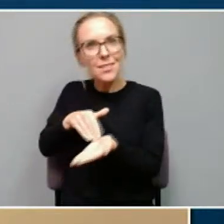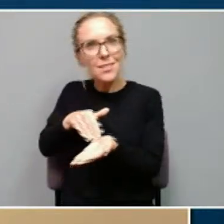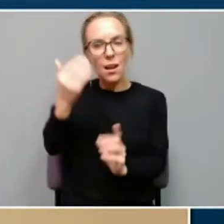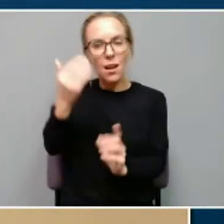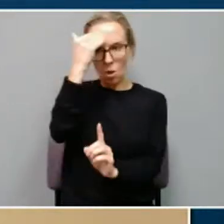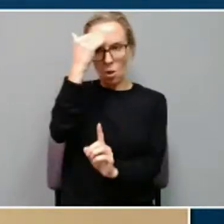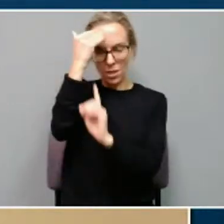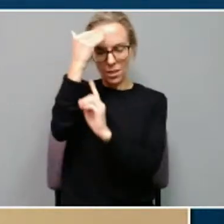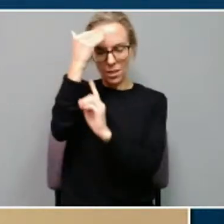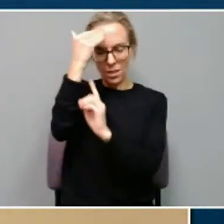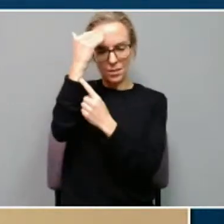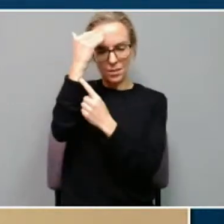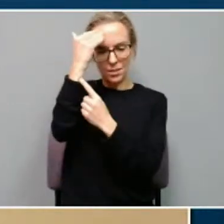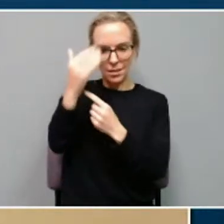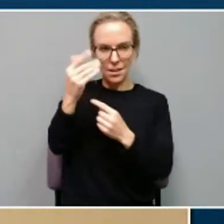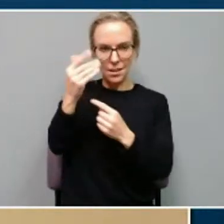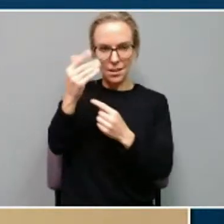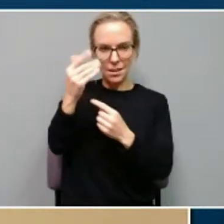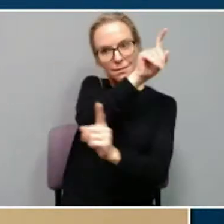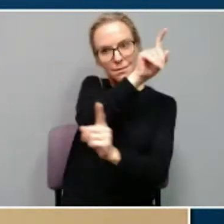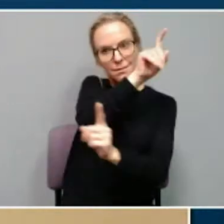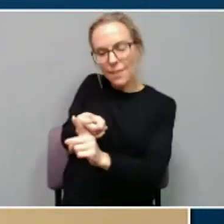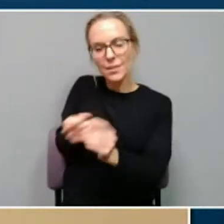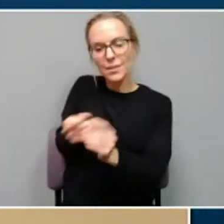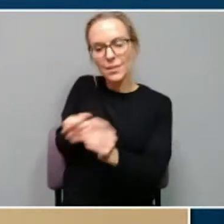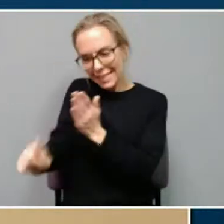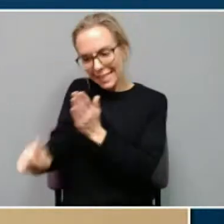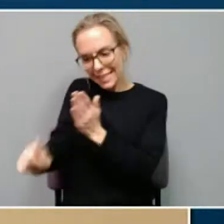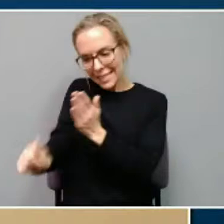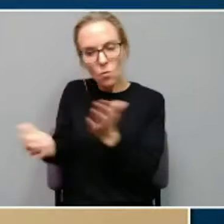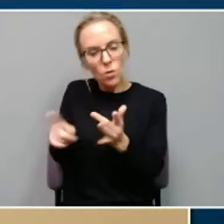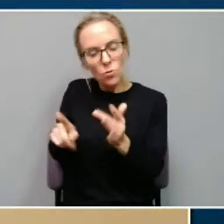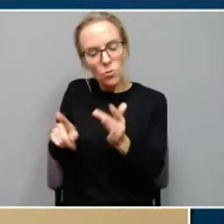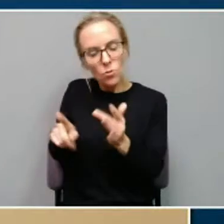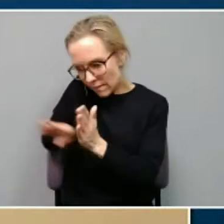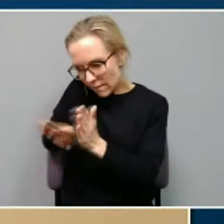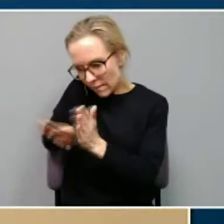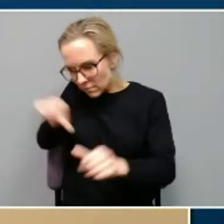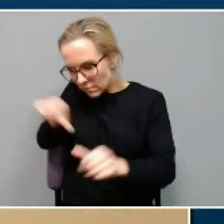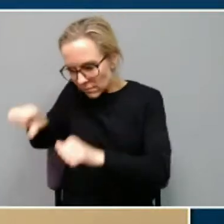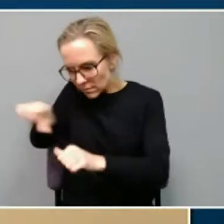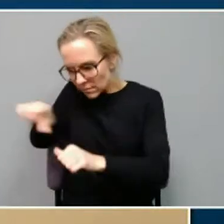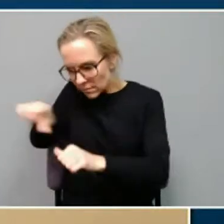and the skill to develop this vaccine. And now